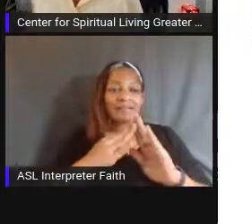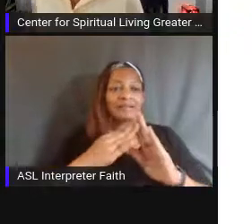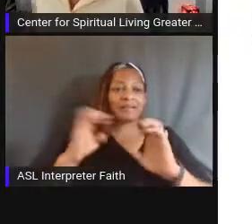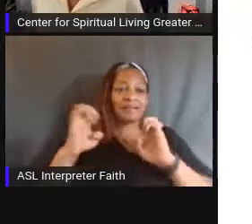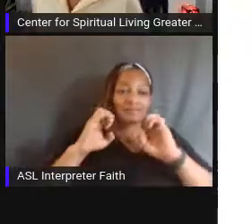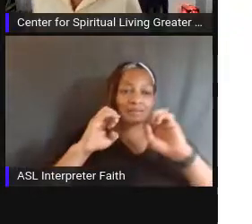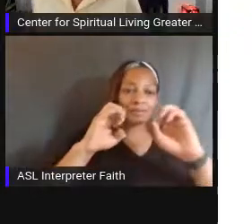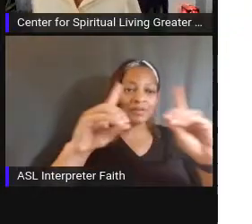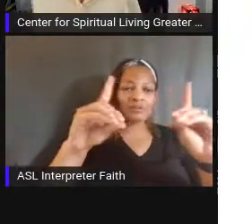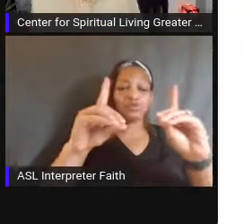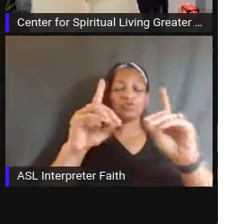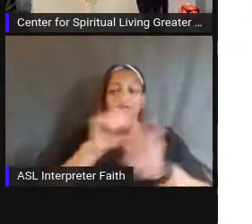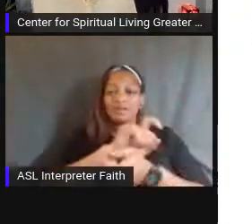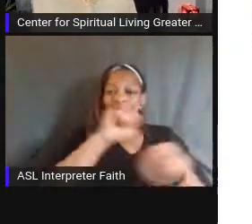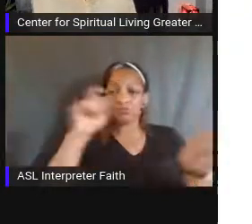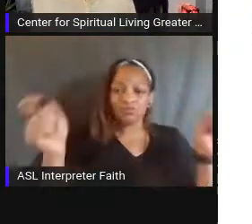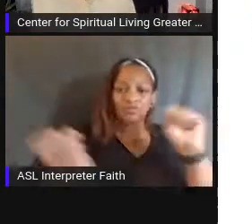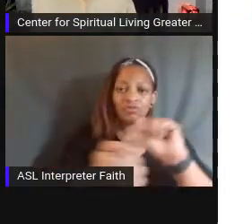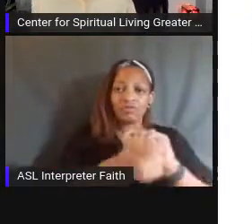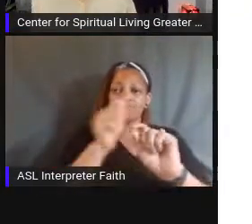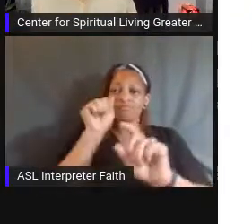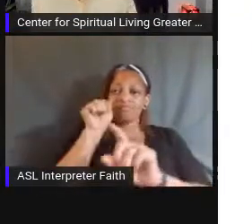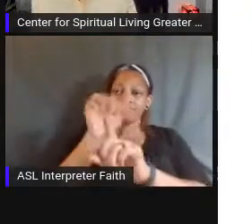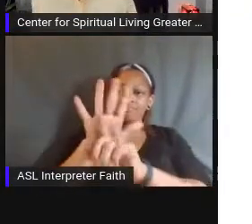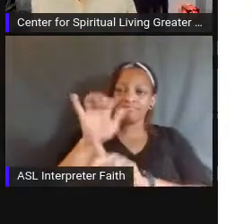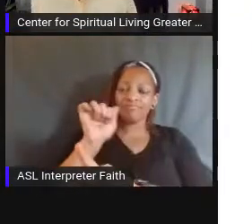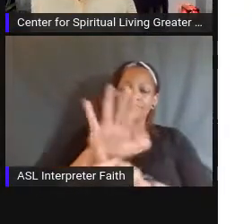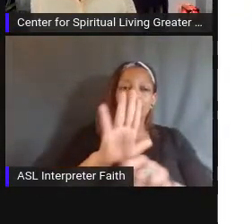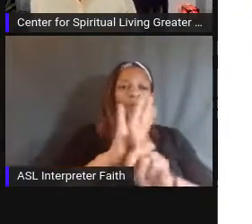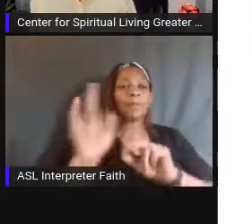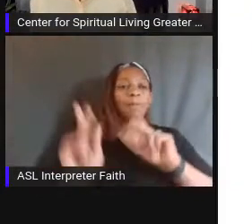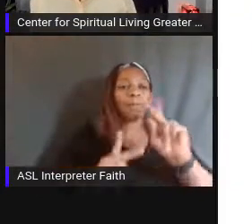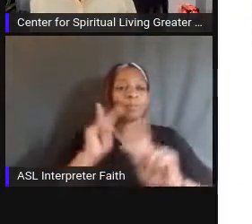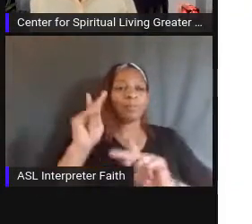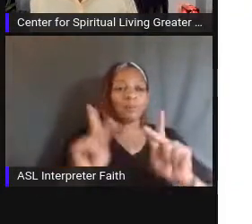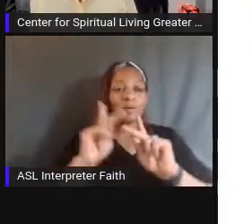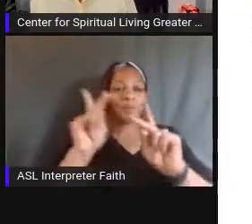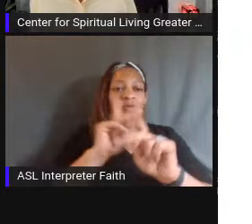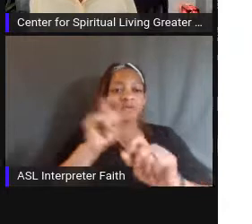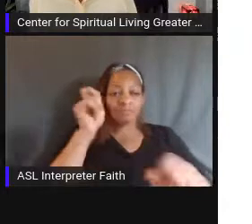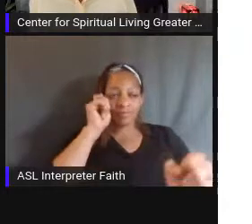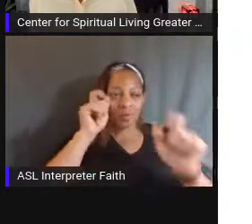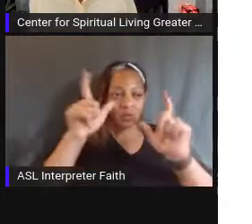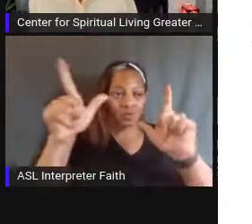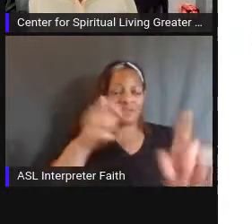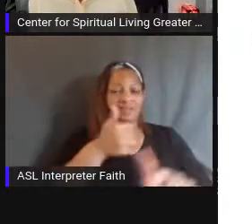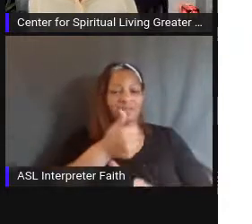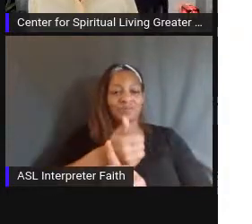and emancipate people and communities to awaken and empower themselves.